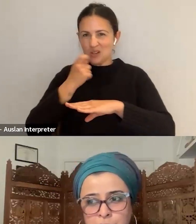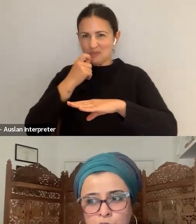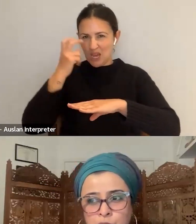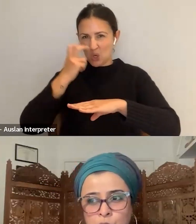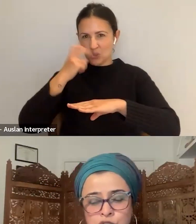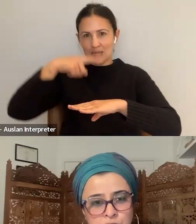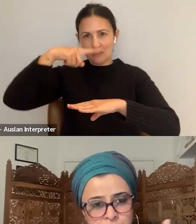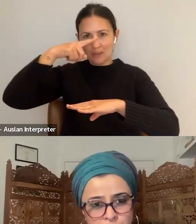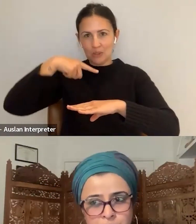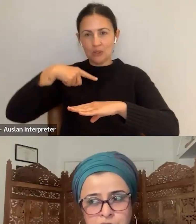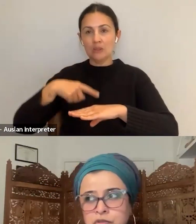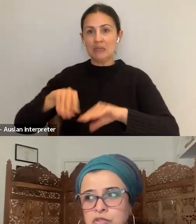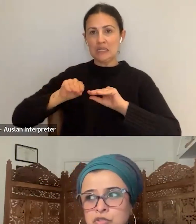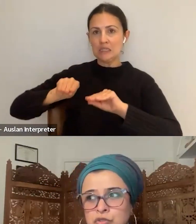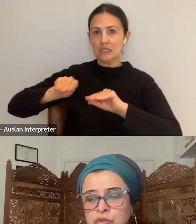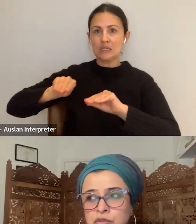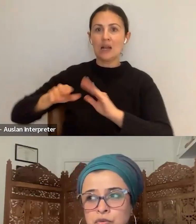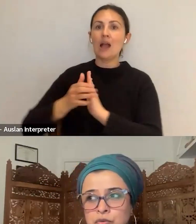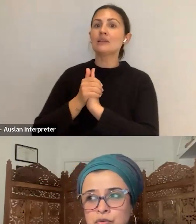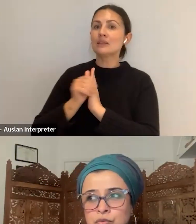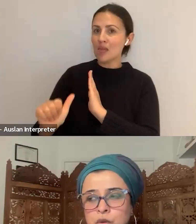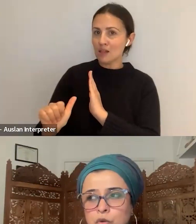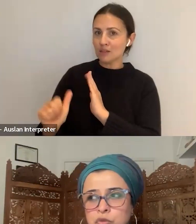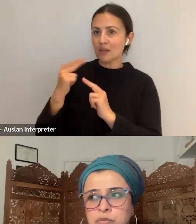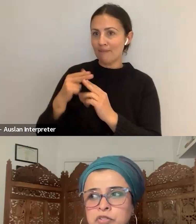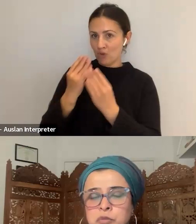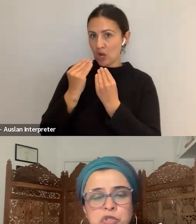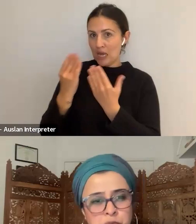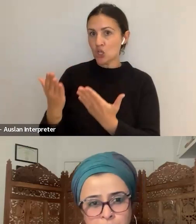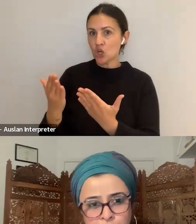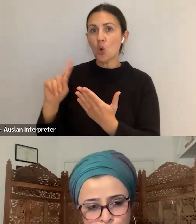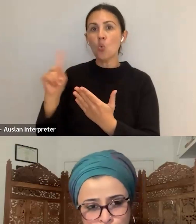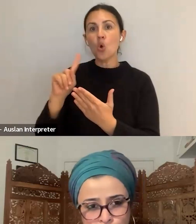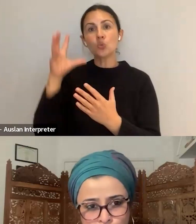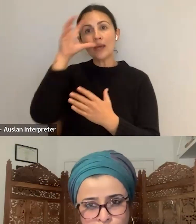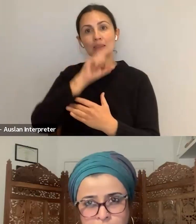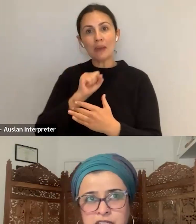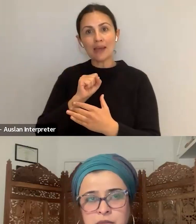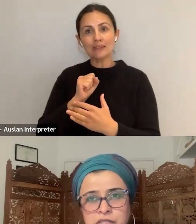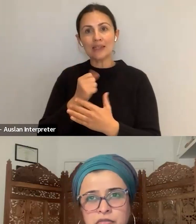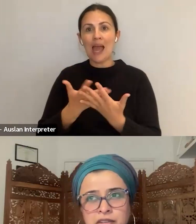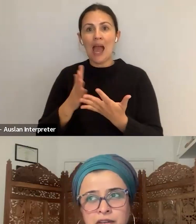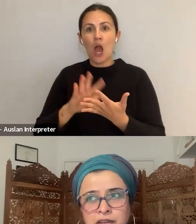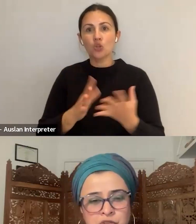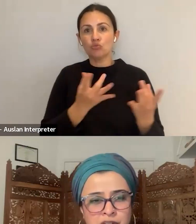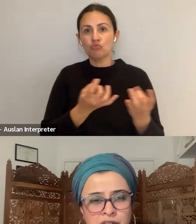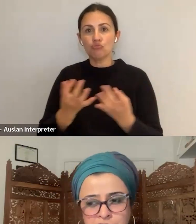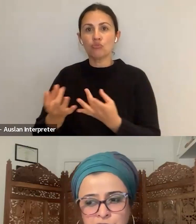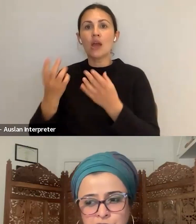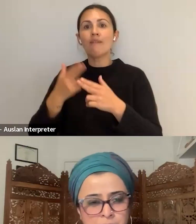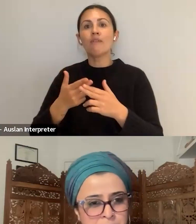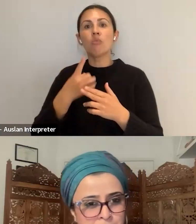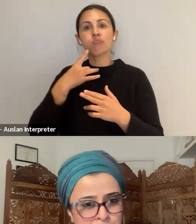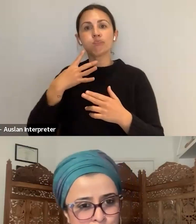it skills them up on what to experience and what to prepare for to be on a board. So it's not the